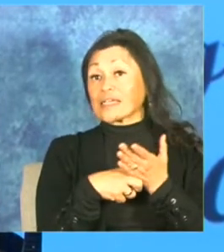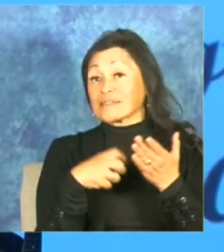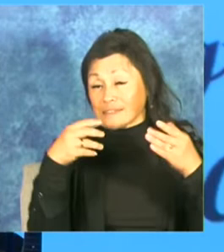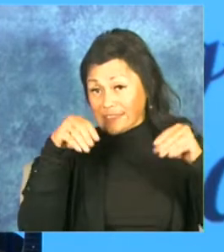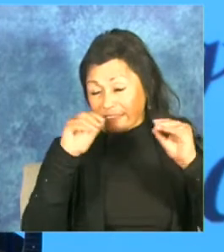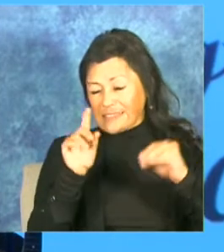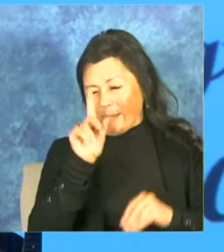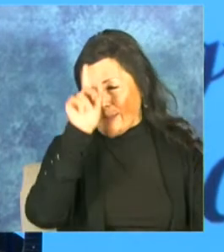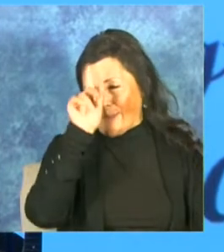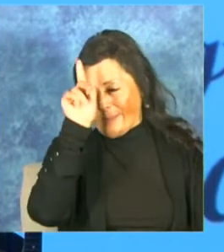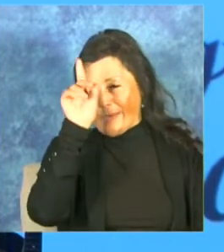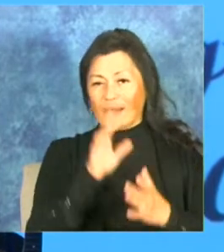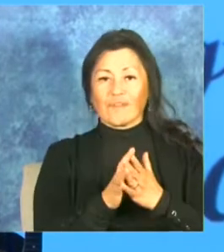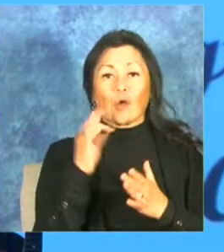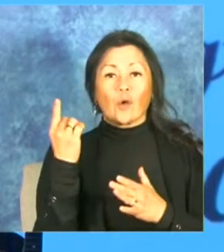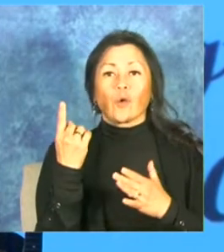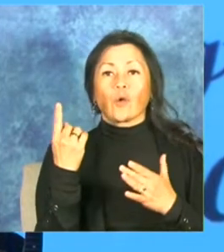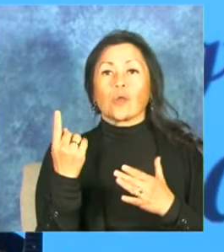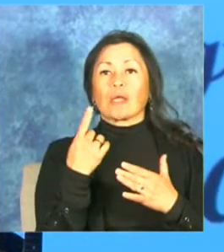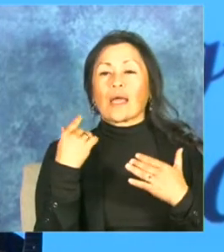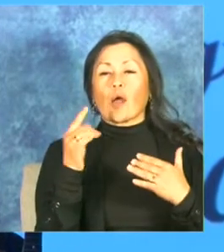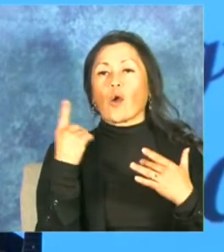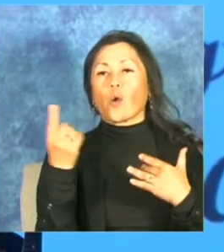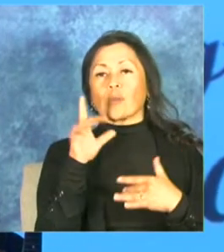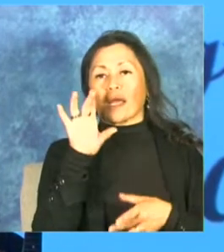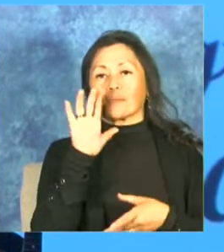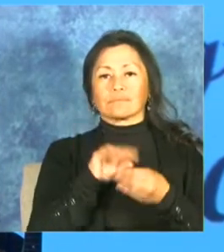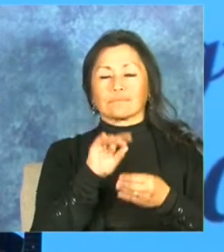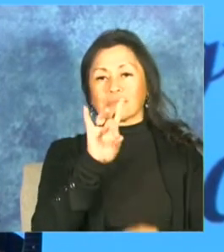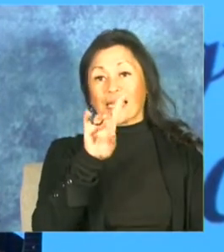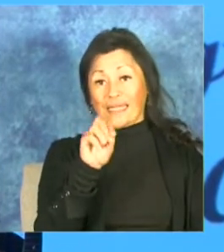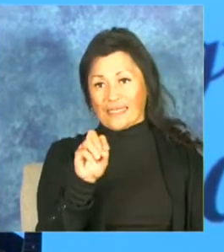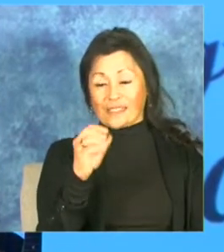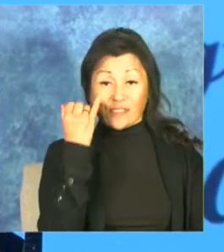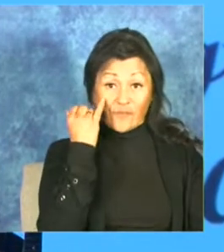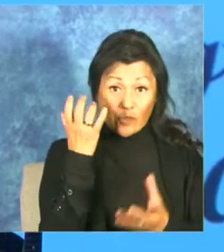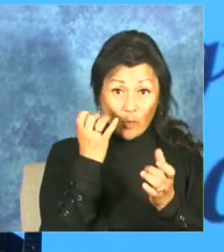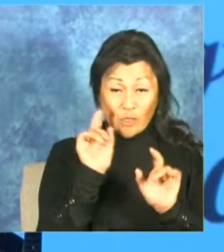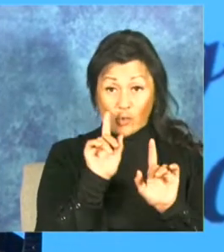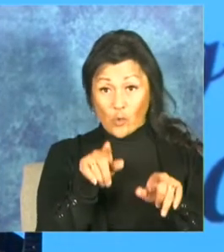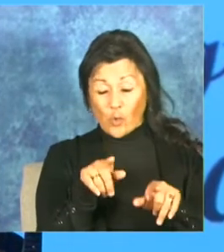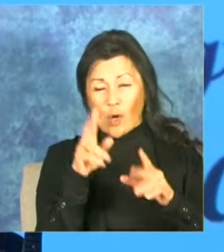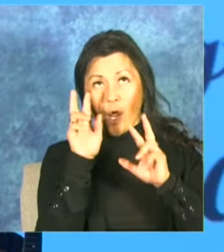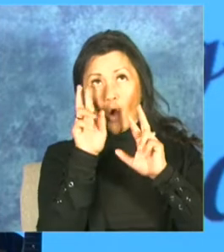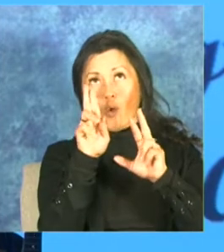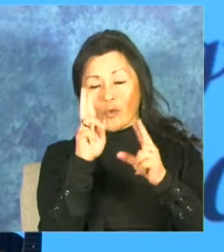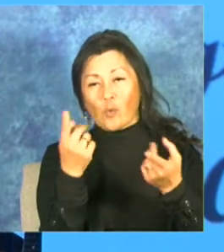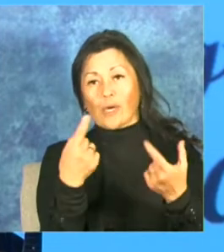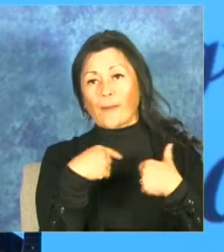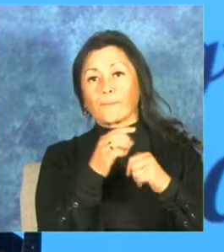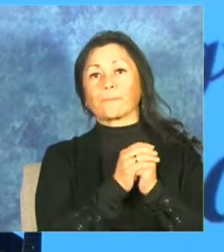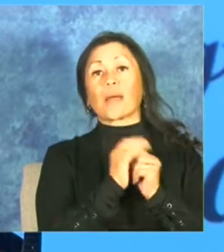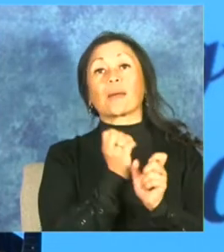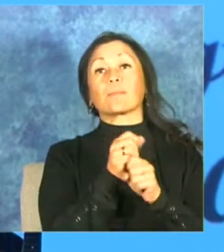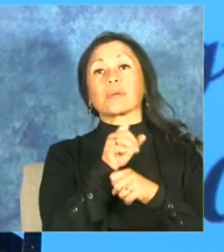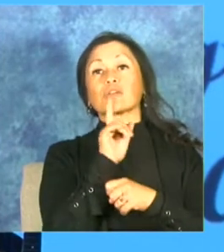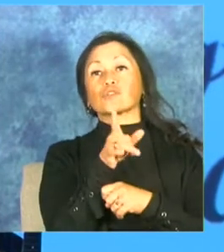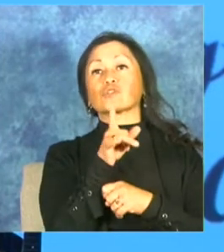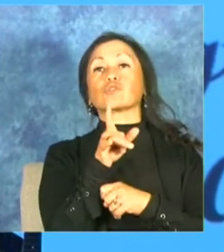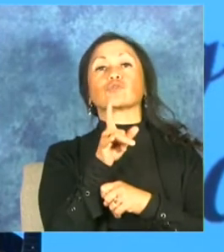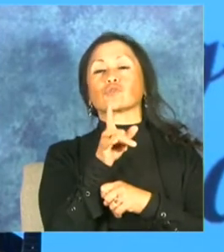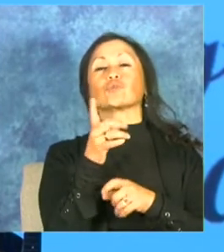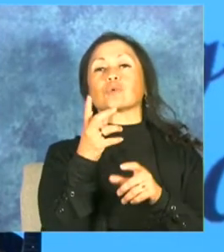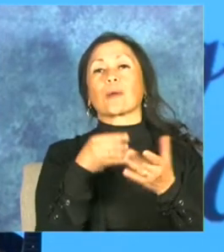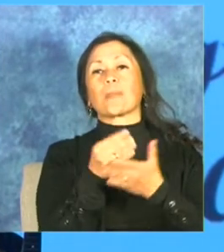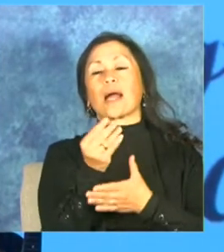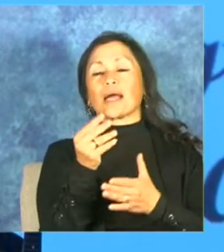sale in the upper foyer, and we can only have 80 total. And so if you want to come, and we hope you will, make sure you get up there today